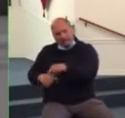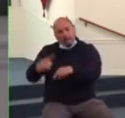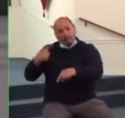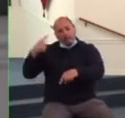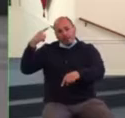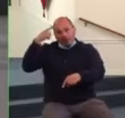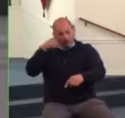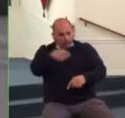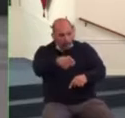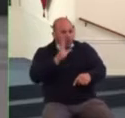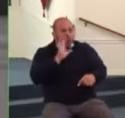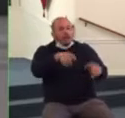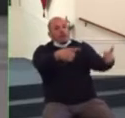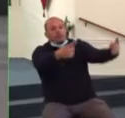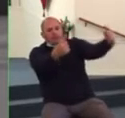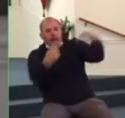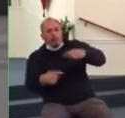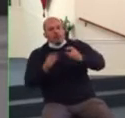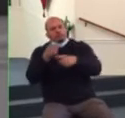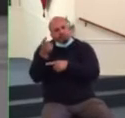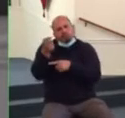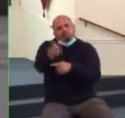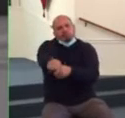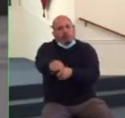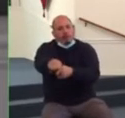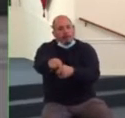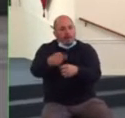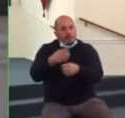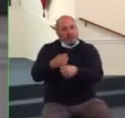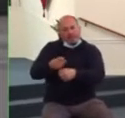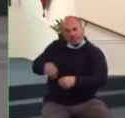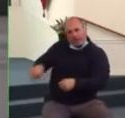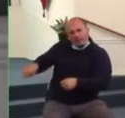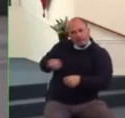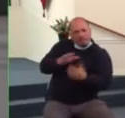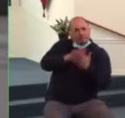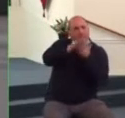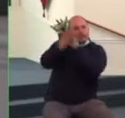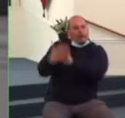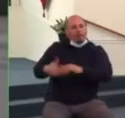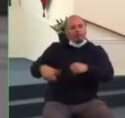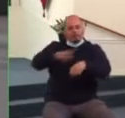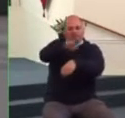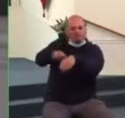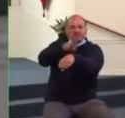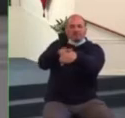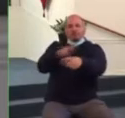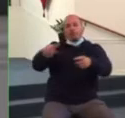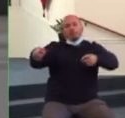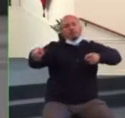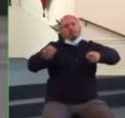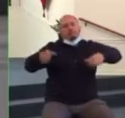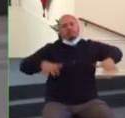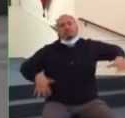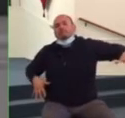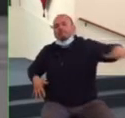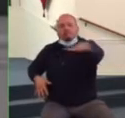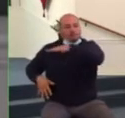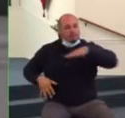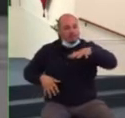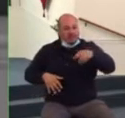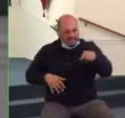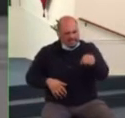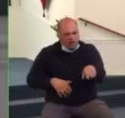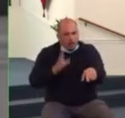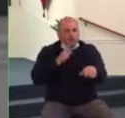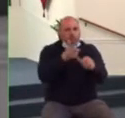make Israel an independent and strong nation, and this new king would rule Israel as a